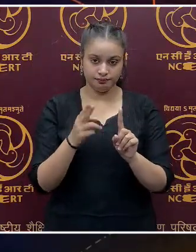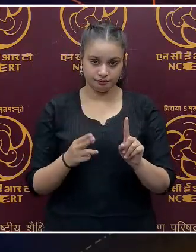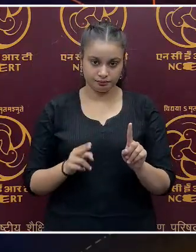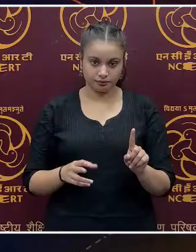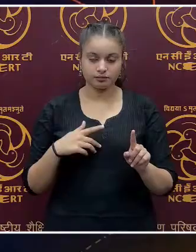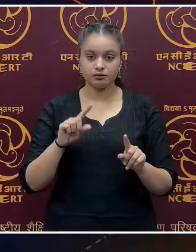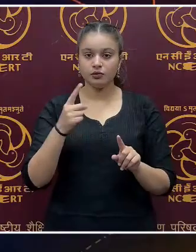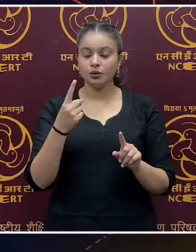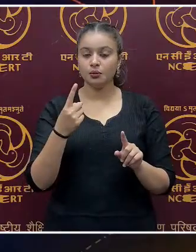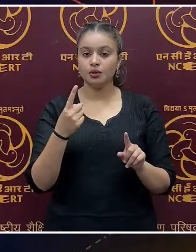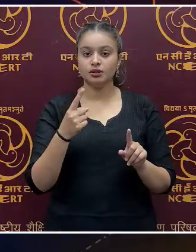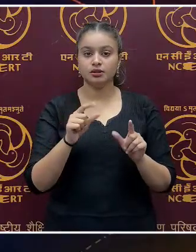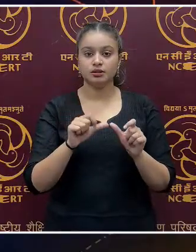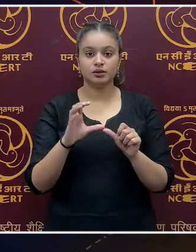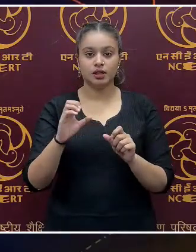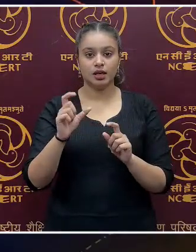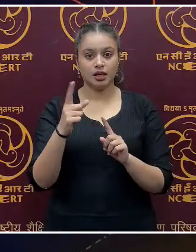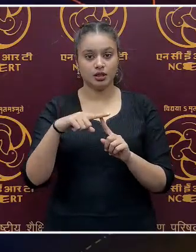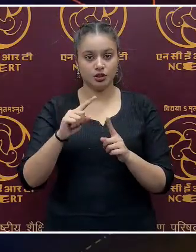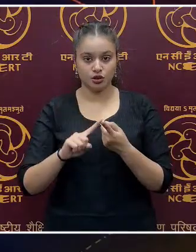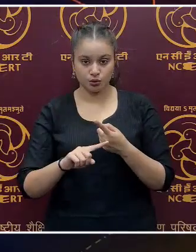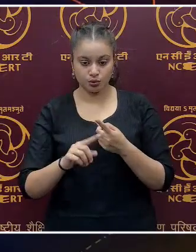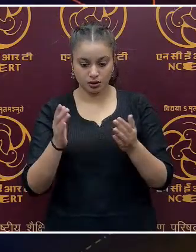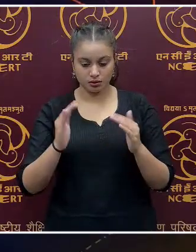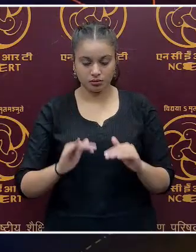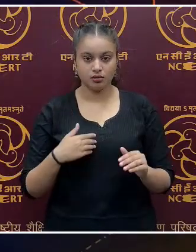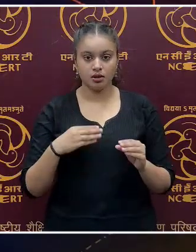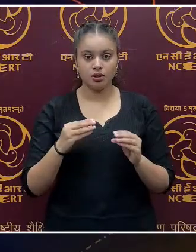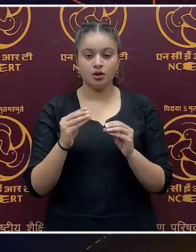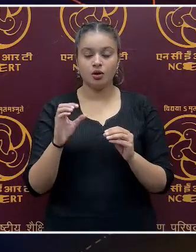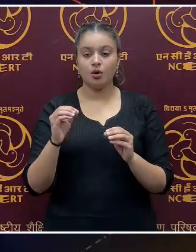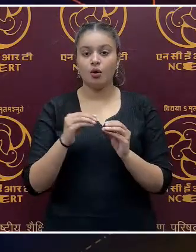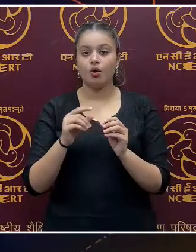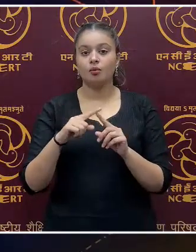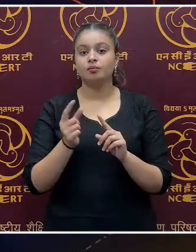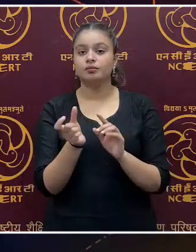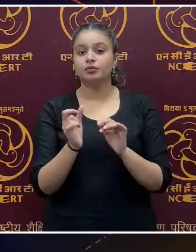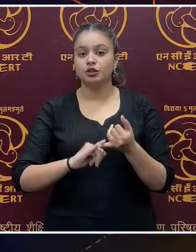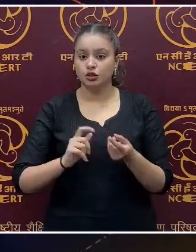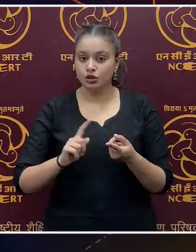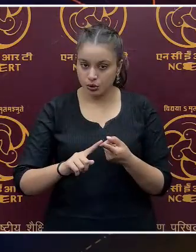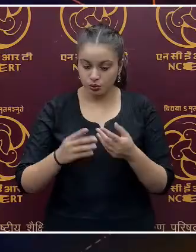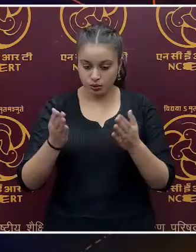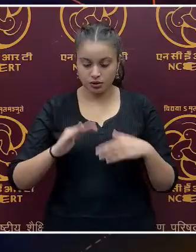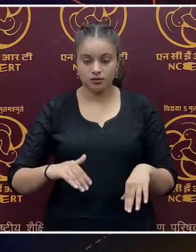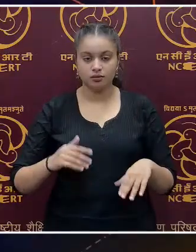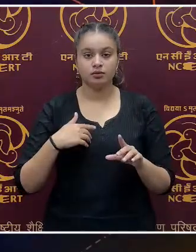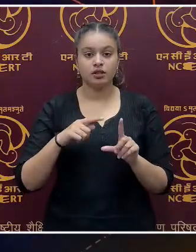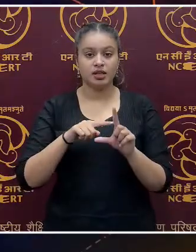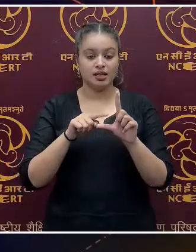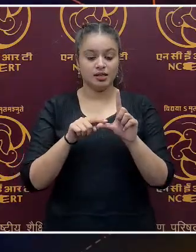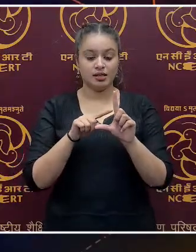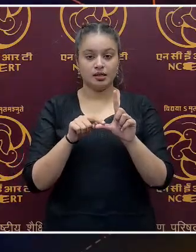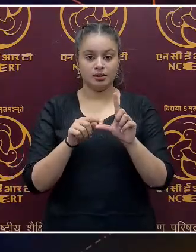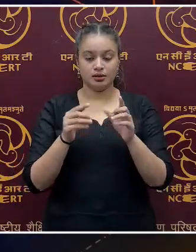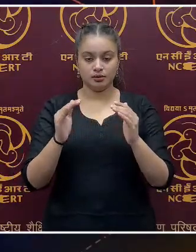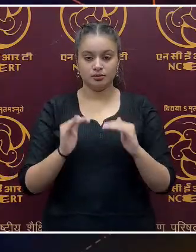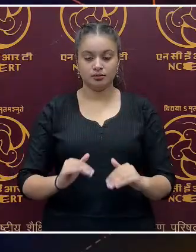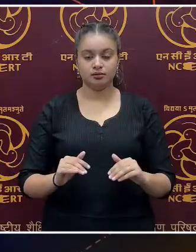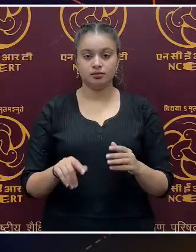is, one is acute angle, second one is obtuse angle, and third one is right angle, and fourth one is